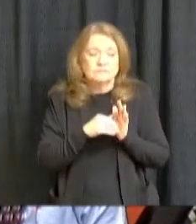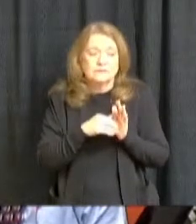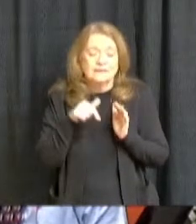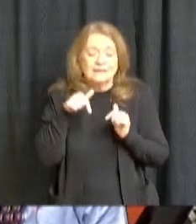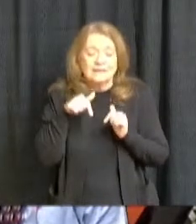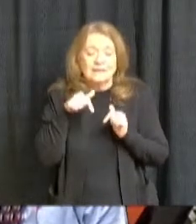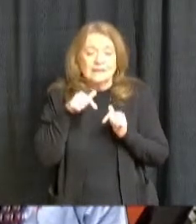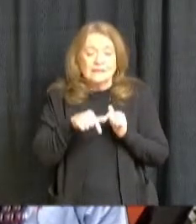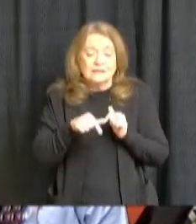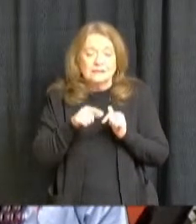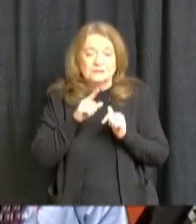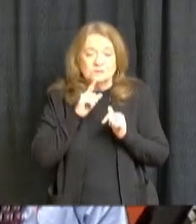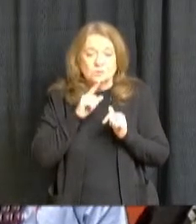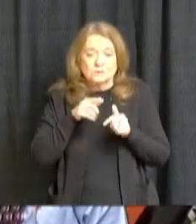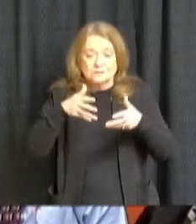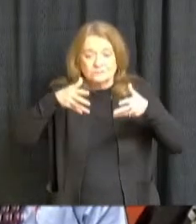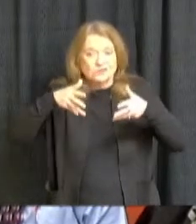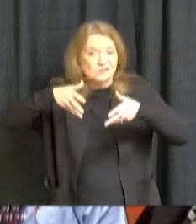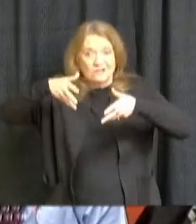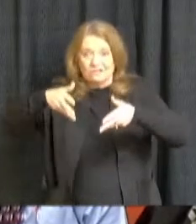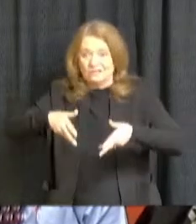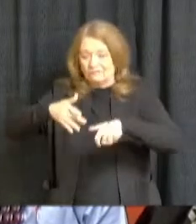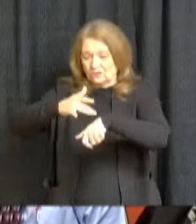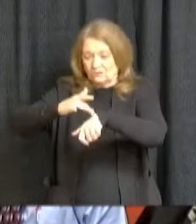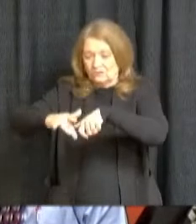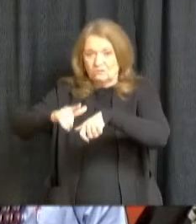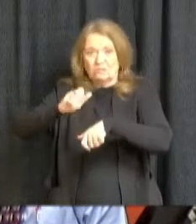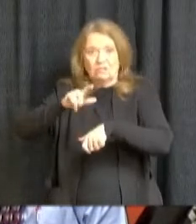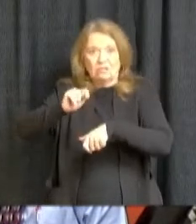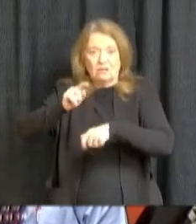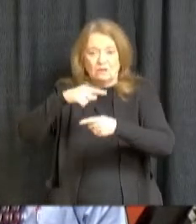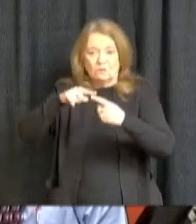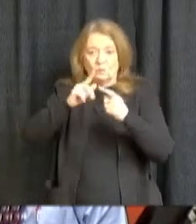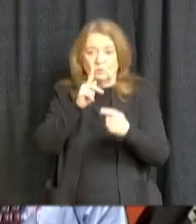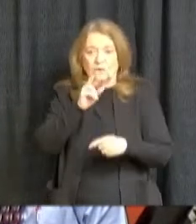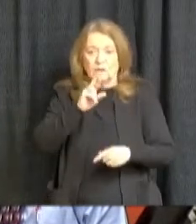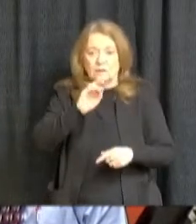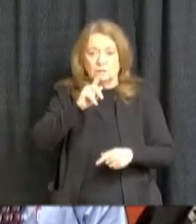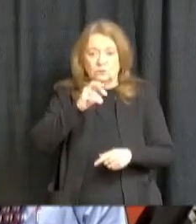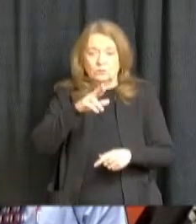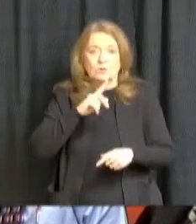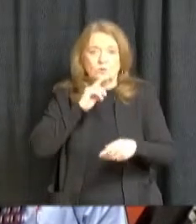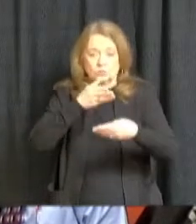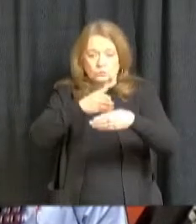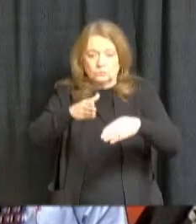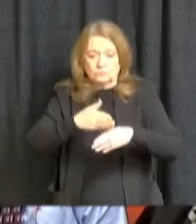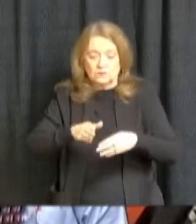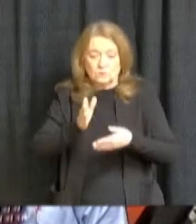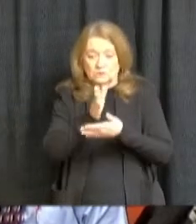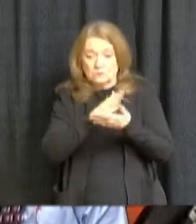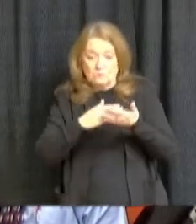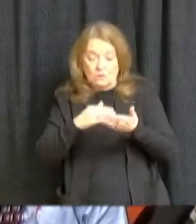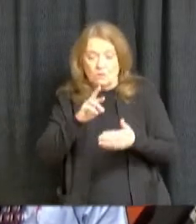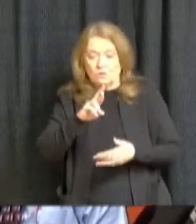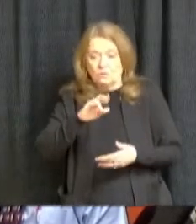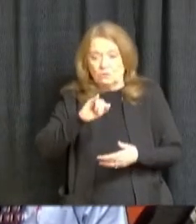this was one of the leftover lots from when the Kroger was subdivided. It was actually a part of Rite